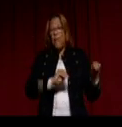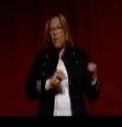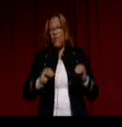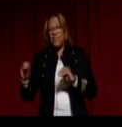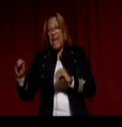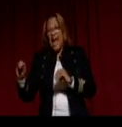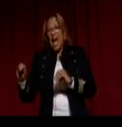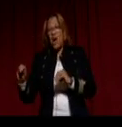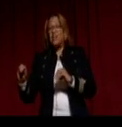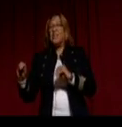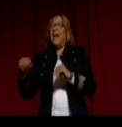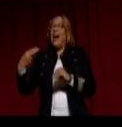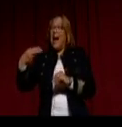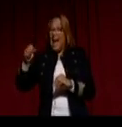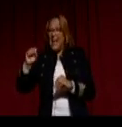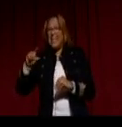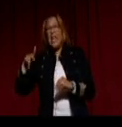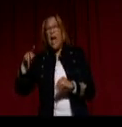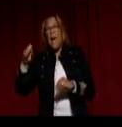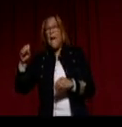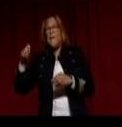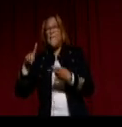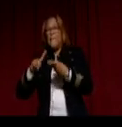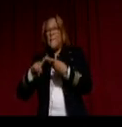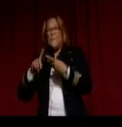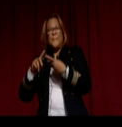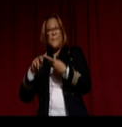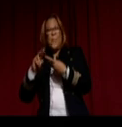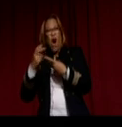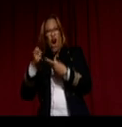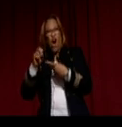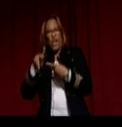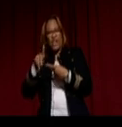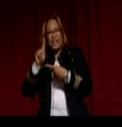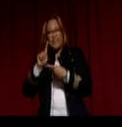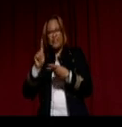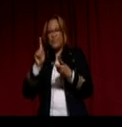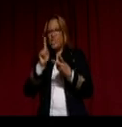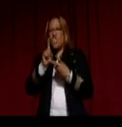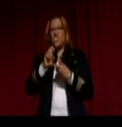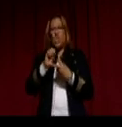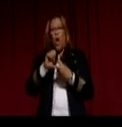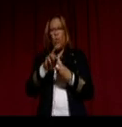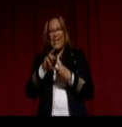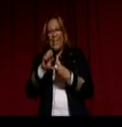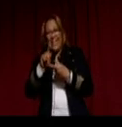it, Highland Park, Skokie, Evanston, and Chicago.